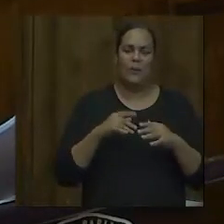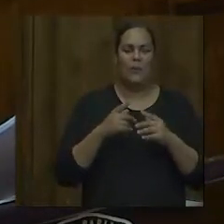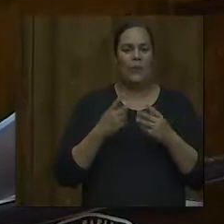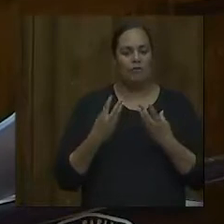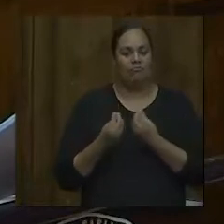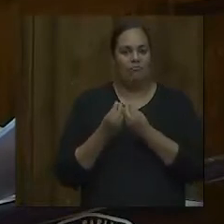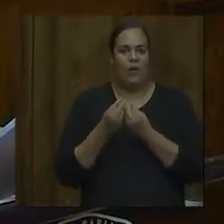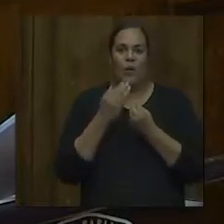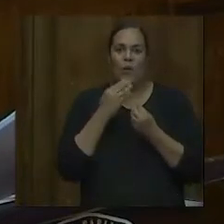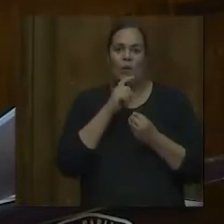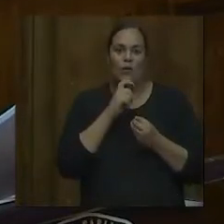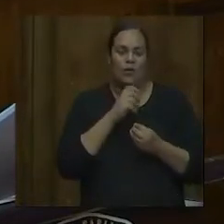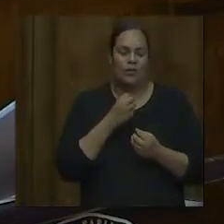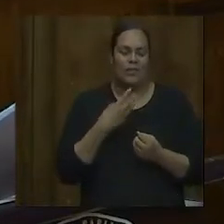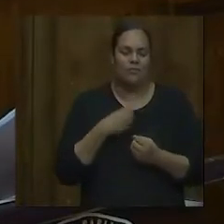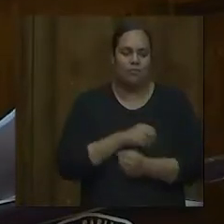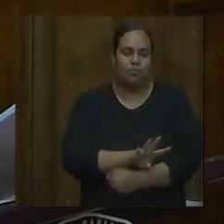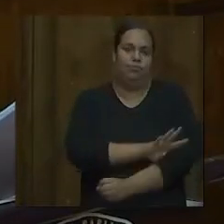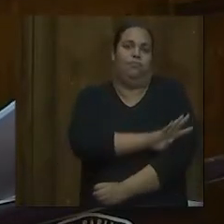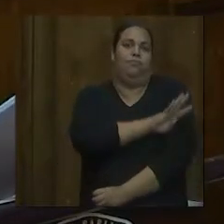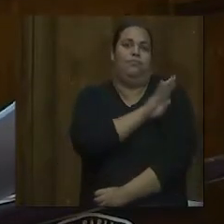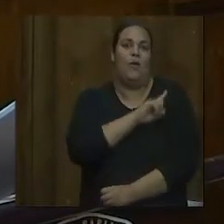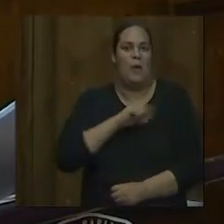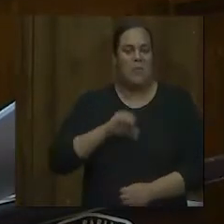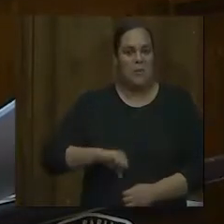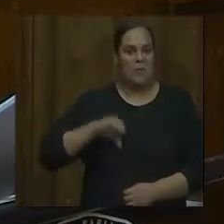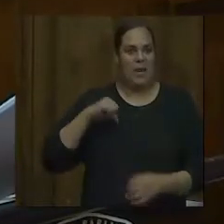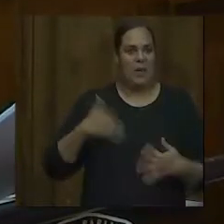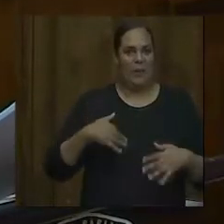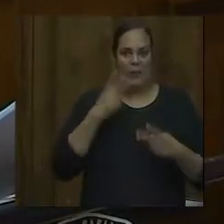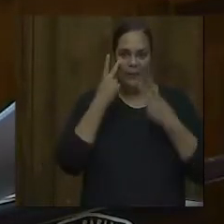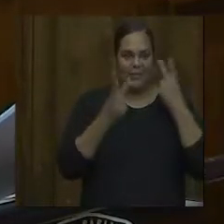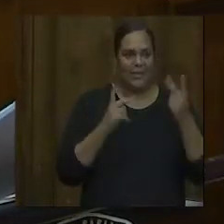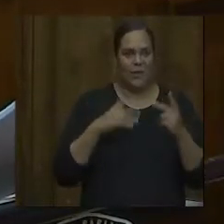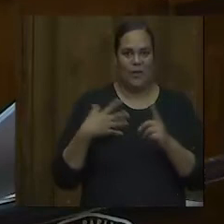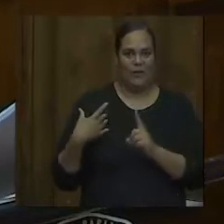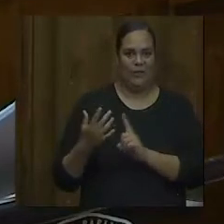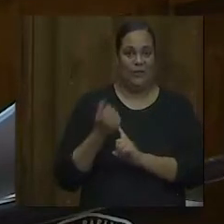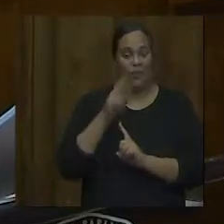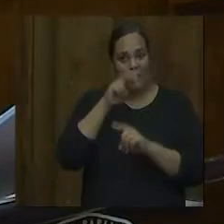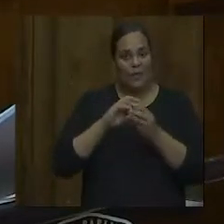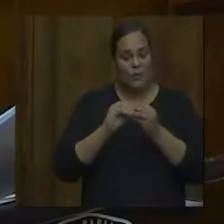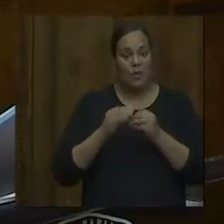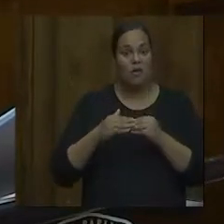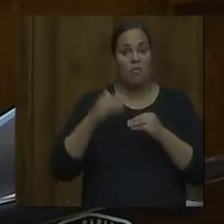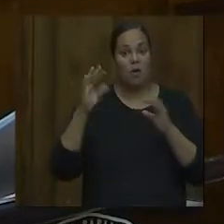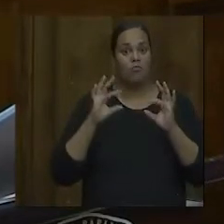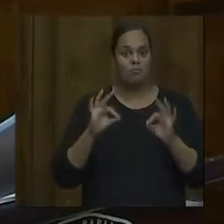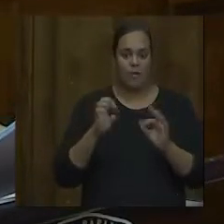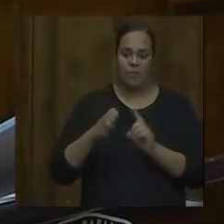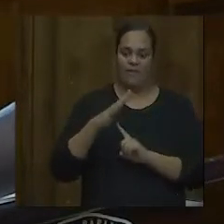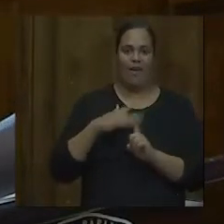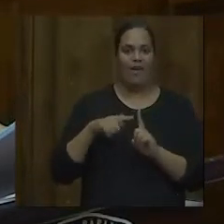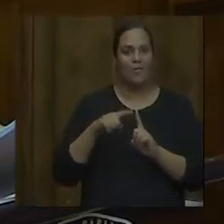ceremony induces goosebumps of pride and augmented the urgency in which we need to create an even more enabling